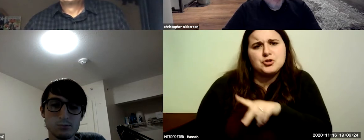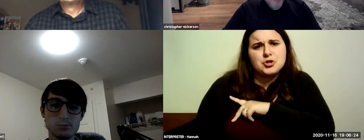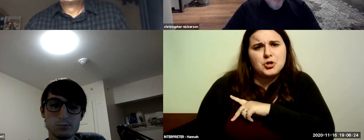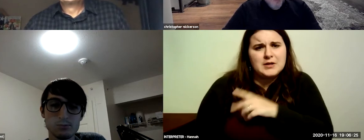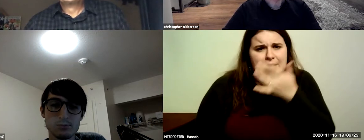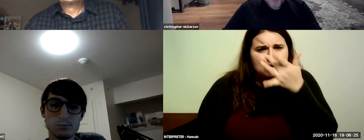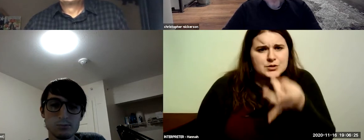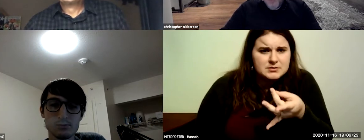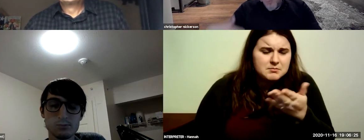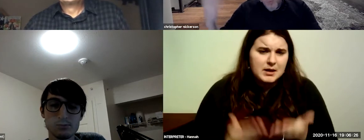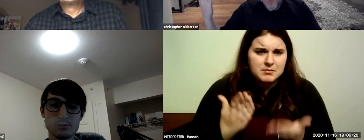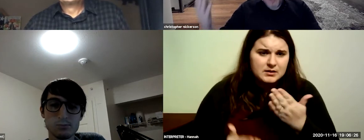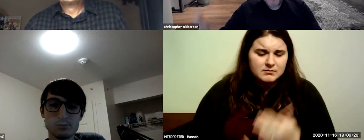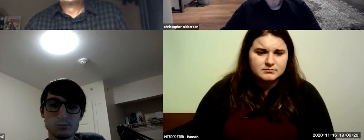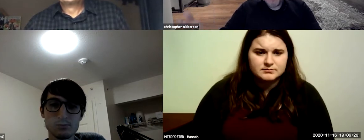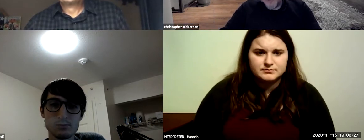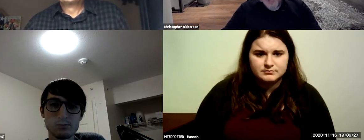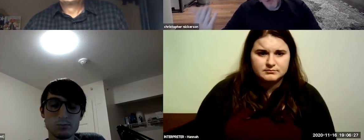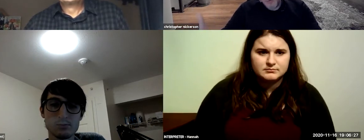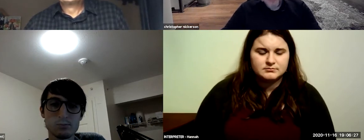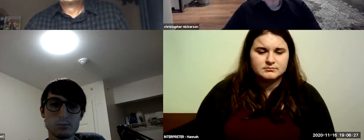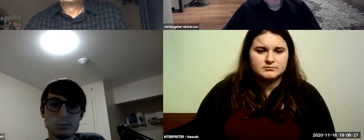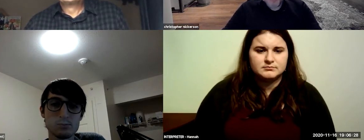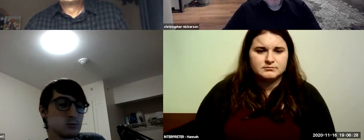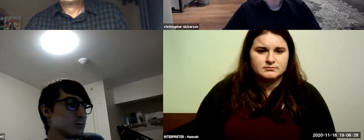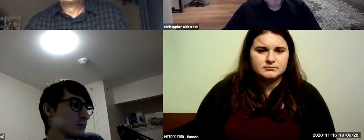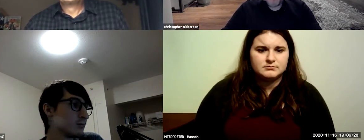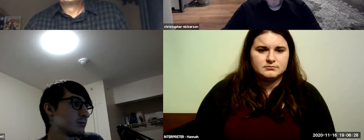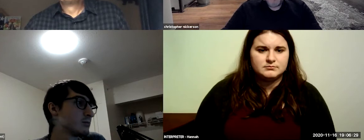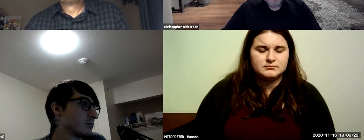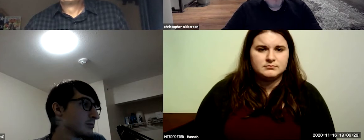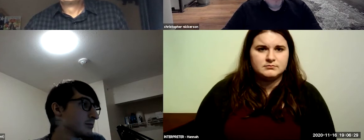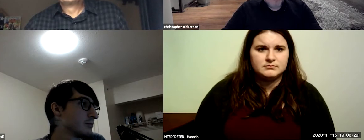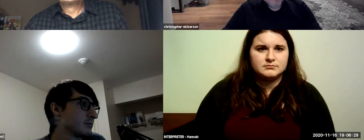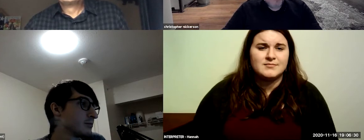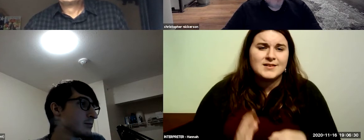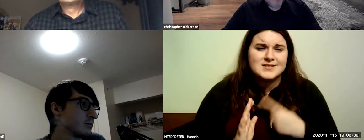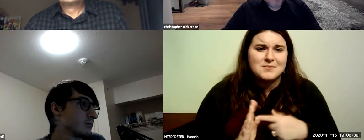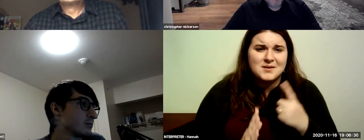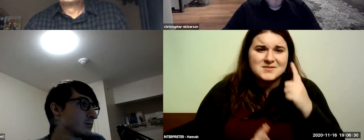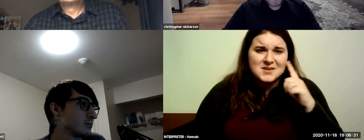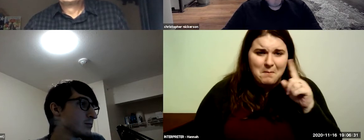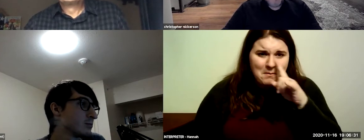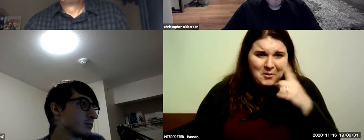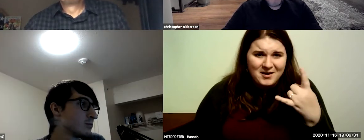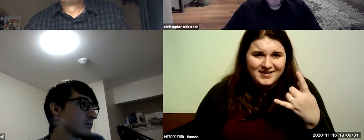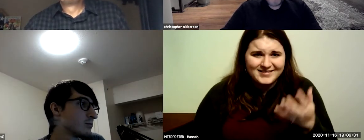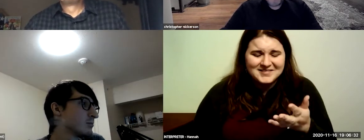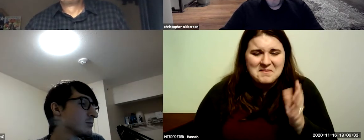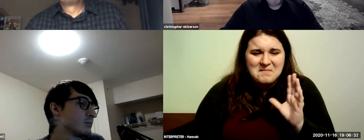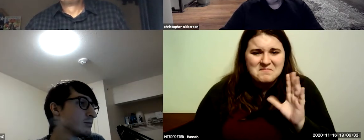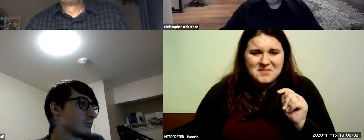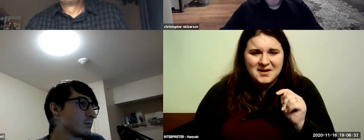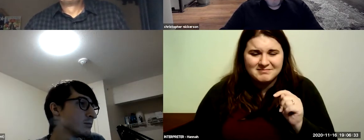watching, you know, why on Tuesday or looking at the patch. It's as boring as it sounds. It's like reading a dictionary, but like, you